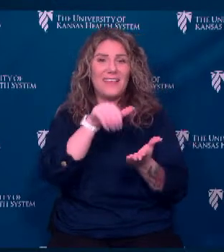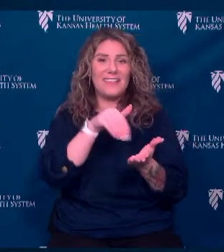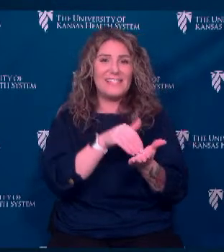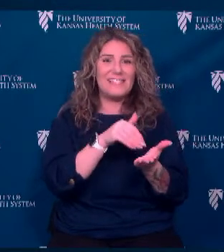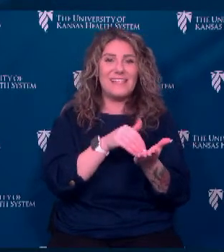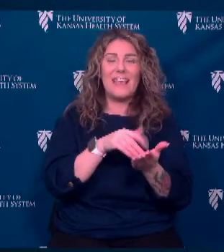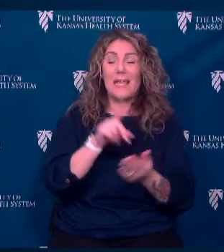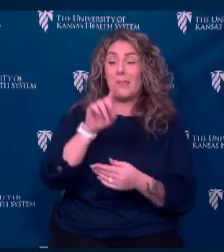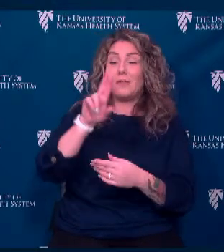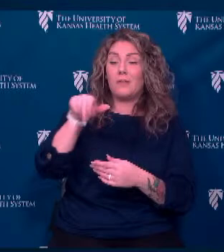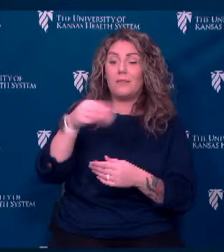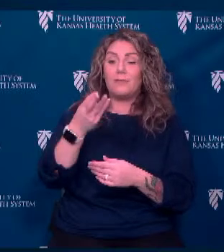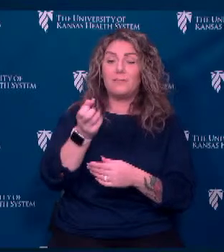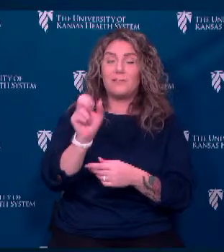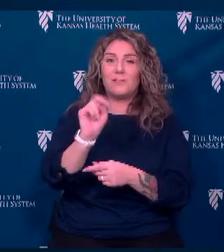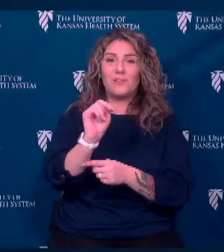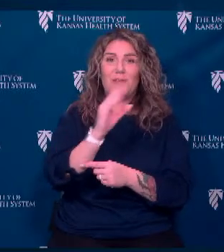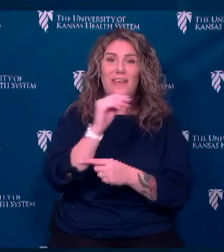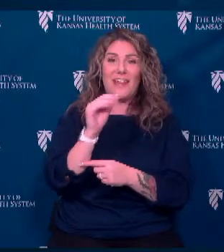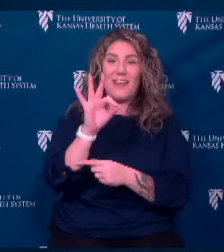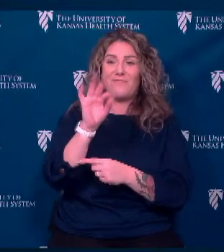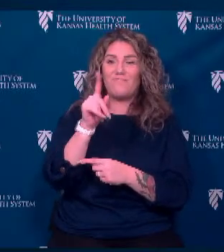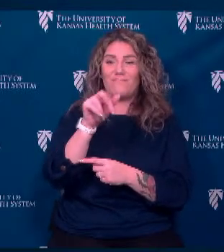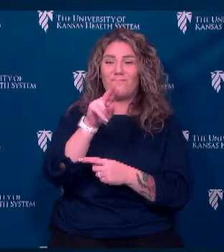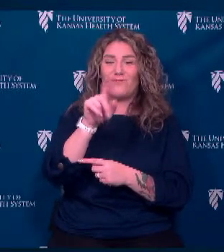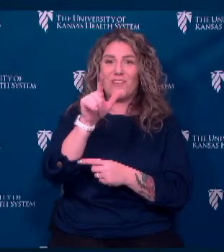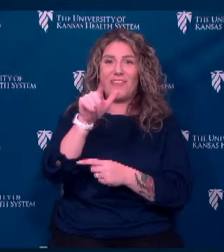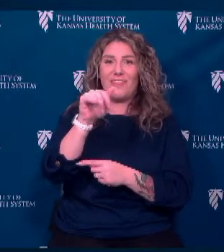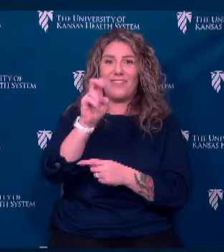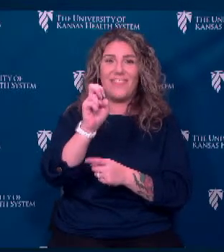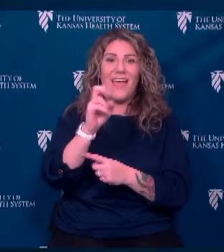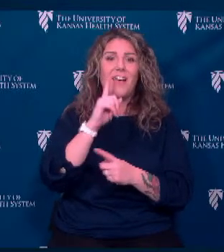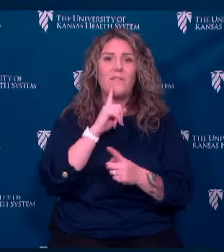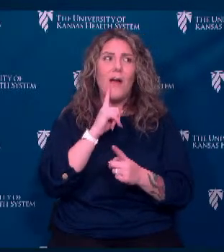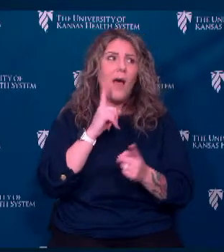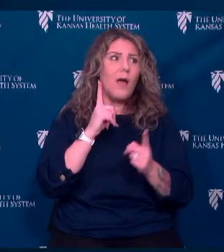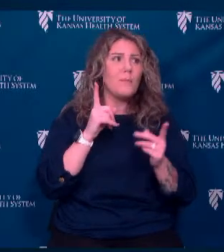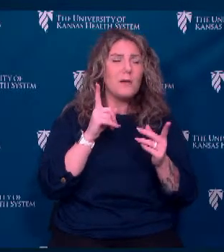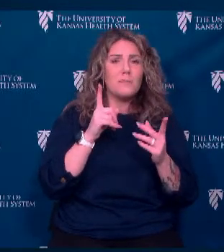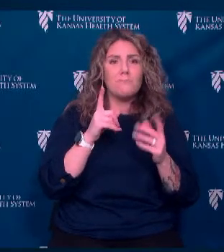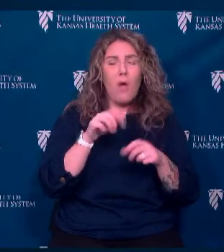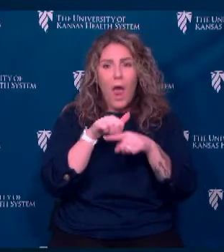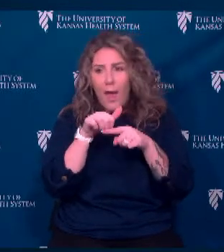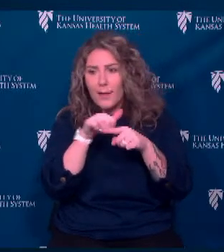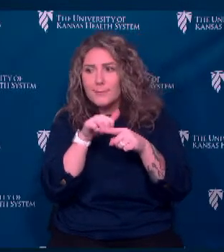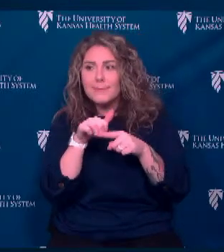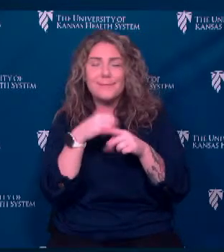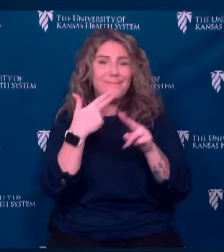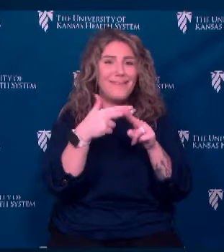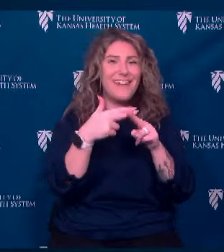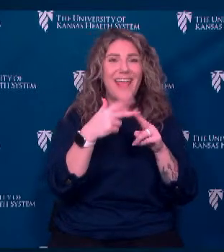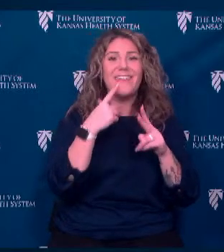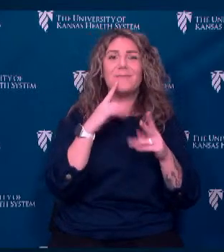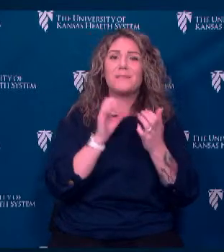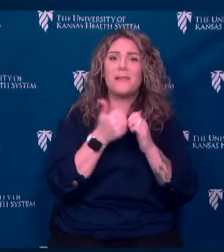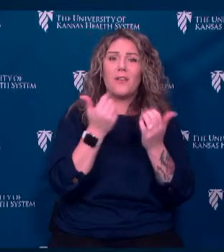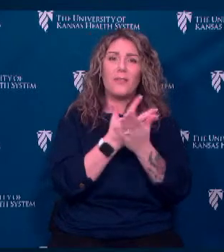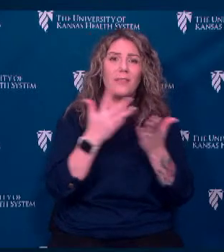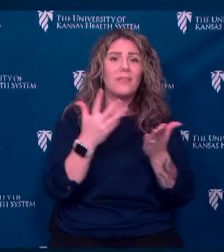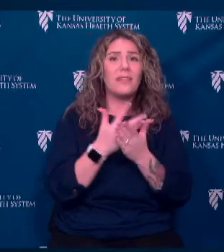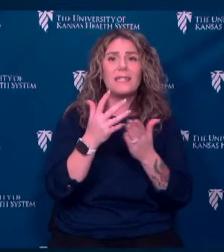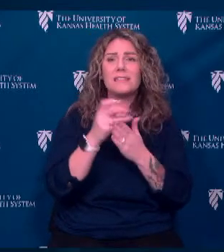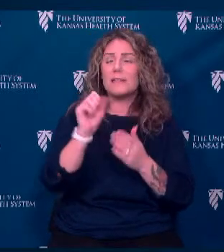and Freelove straight today, I promise. I've been trying to rehearse the mnemonics for it. Dr. Freelove, how are things in